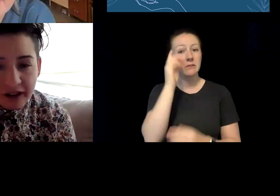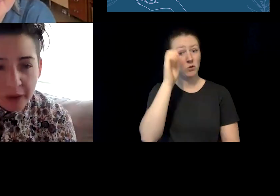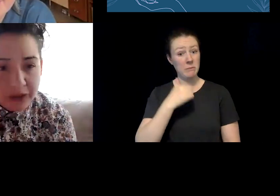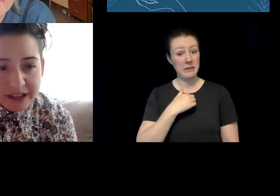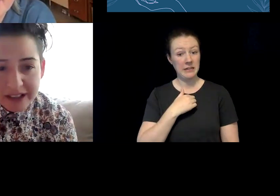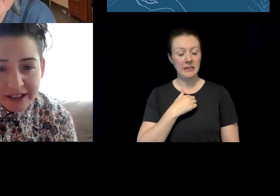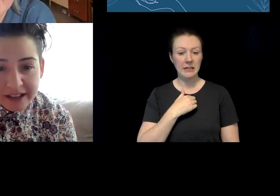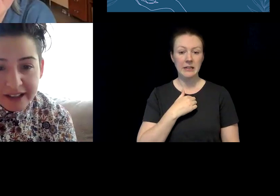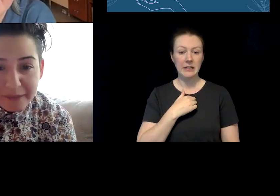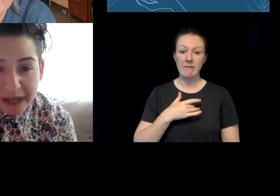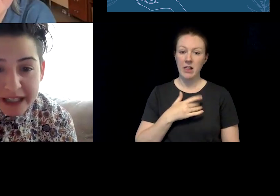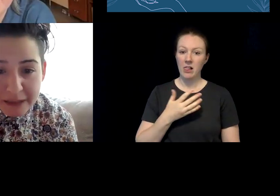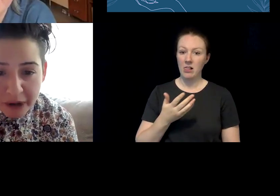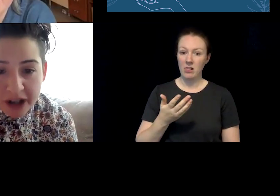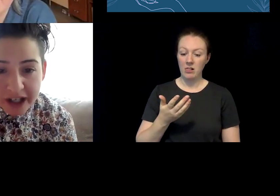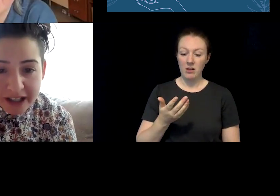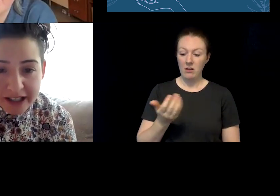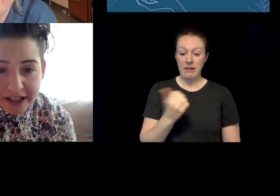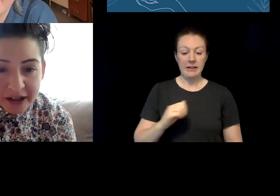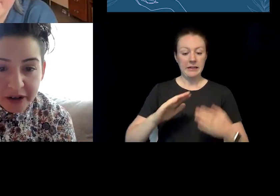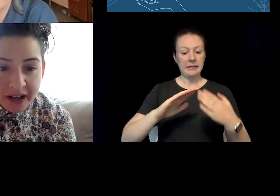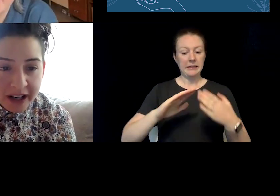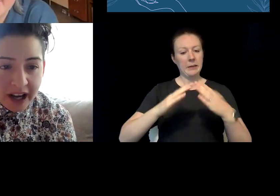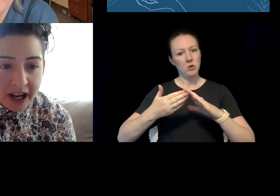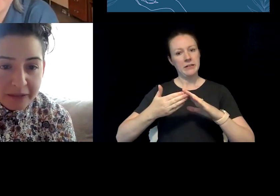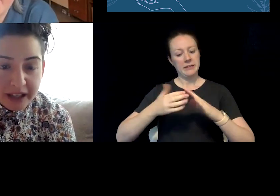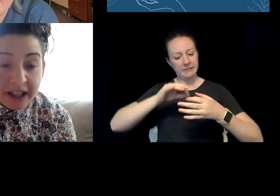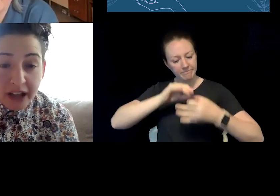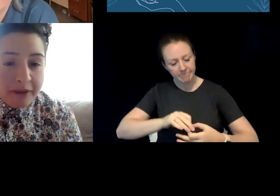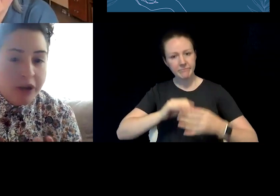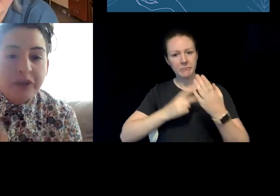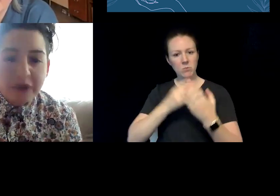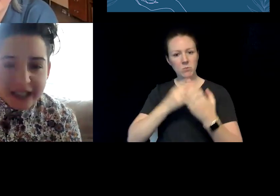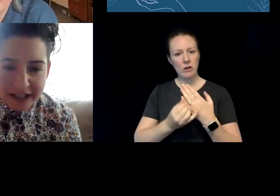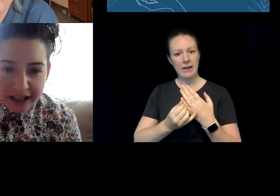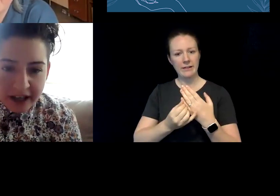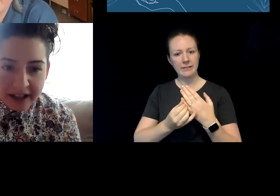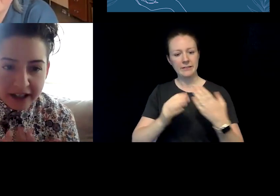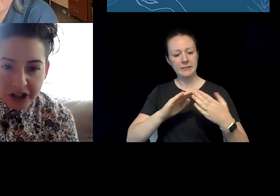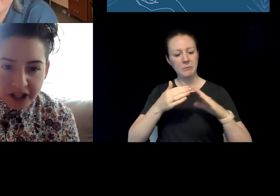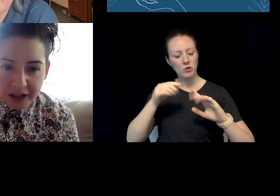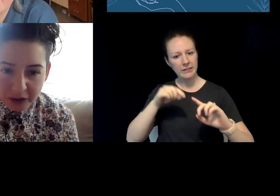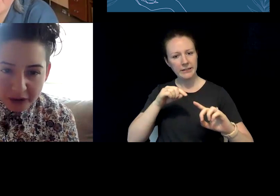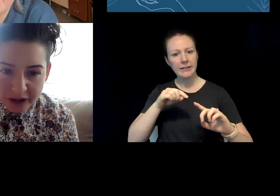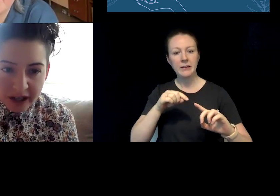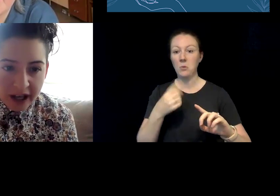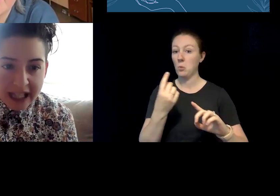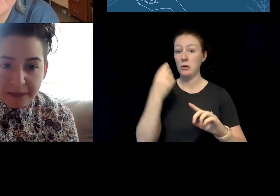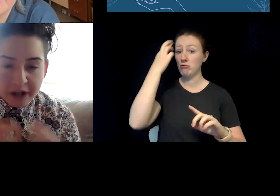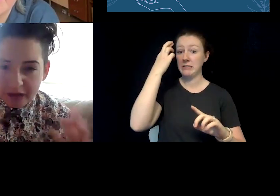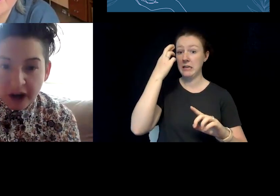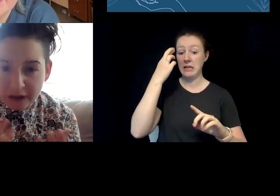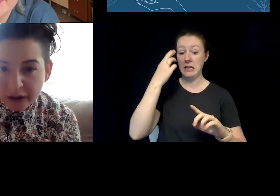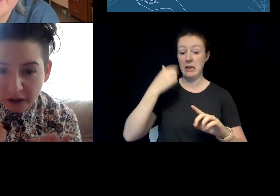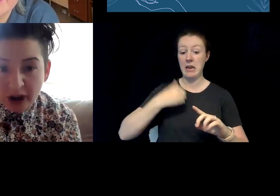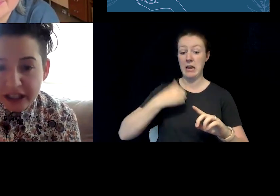of the community-based projects, you know, one of the reasons that I initiated those as